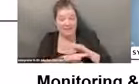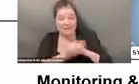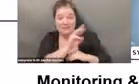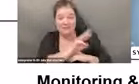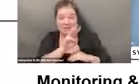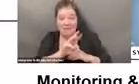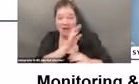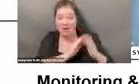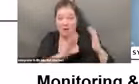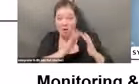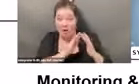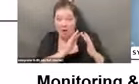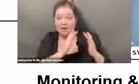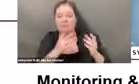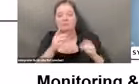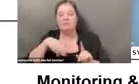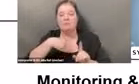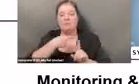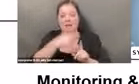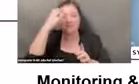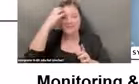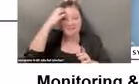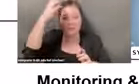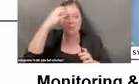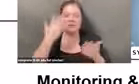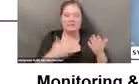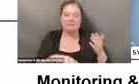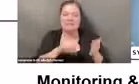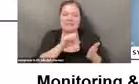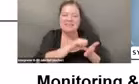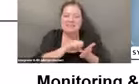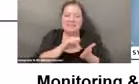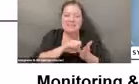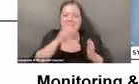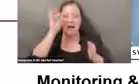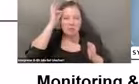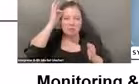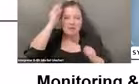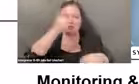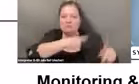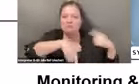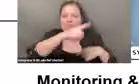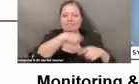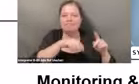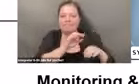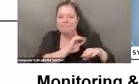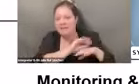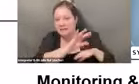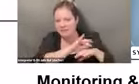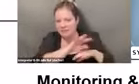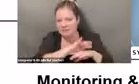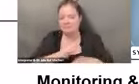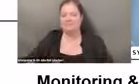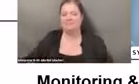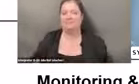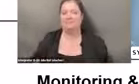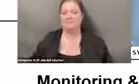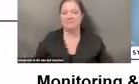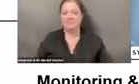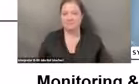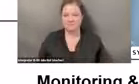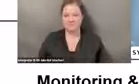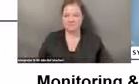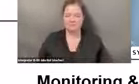sector bodies in doing better and providing more accessible content. And one of the problems